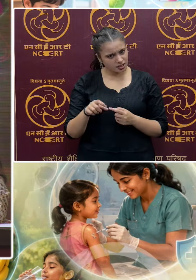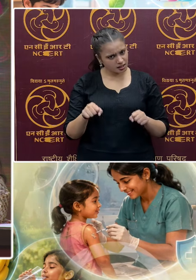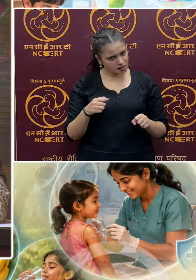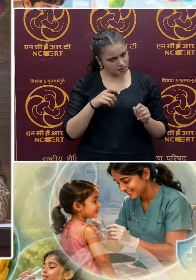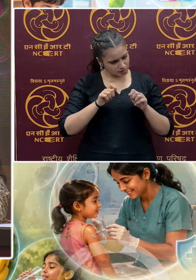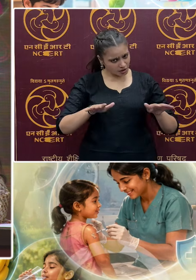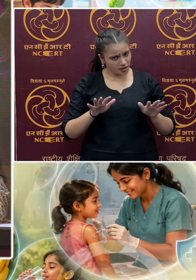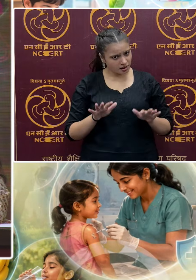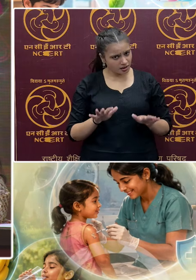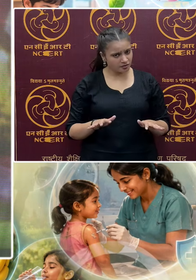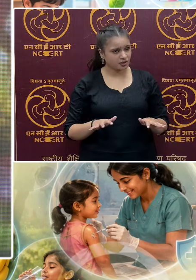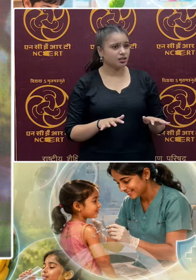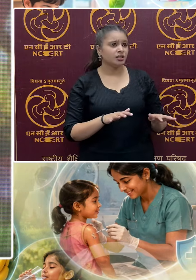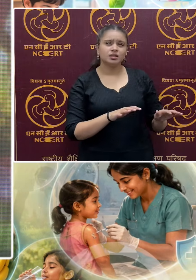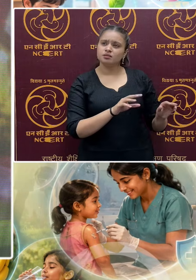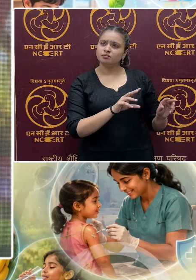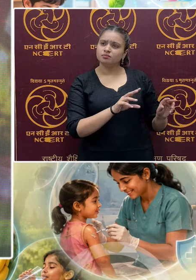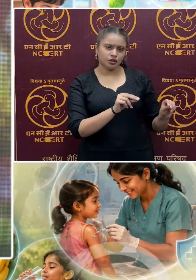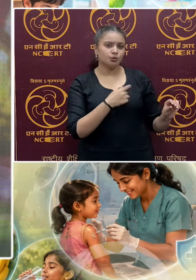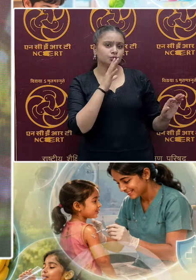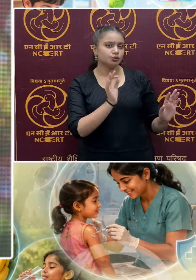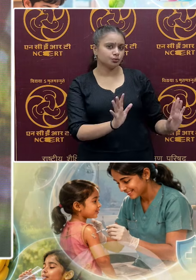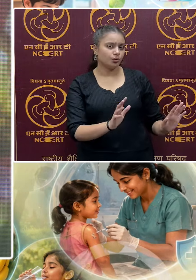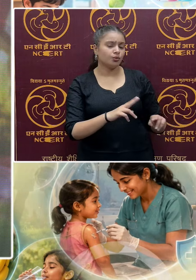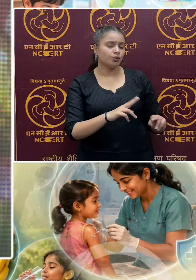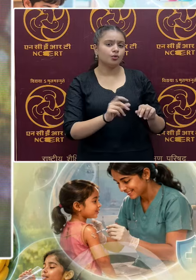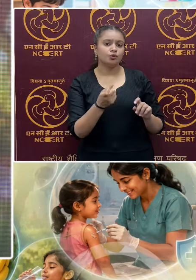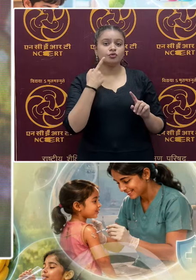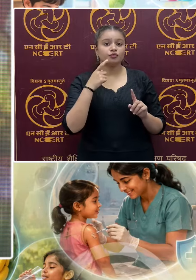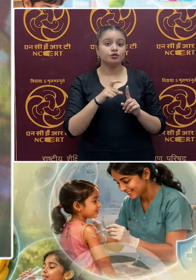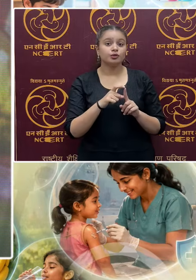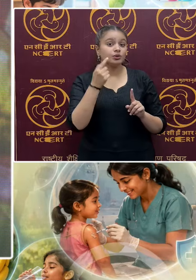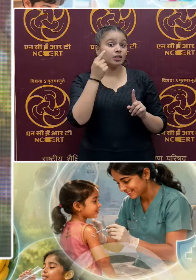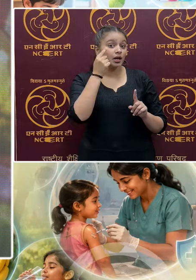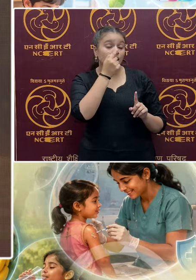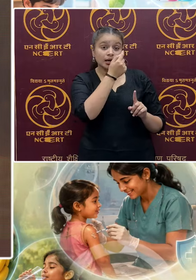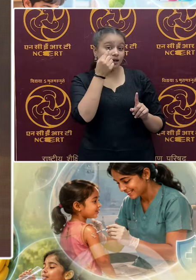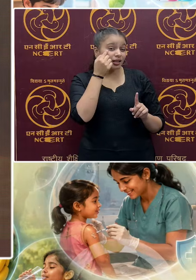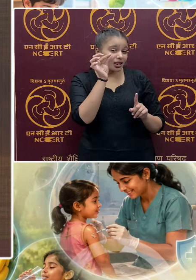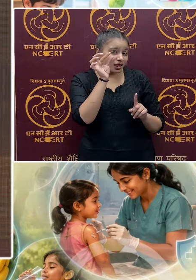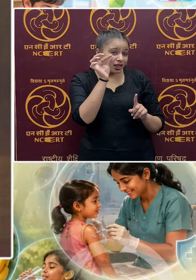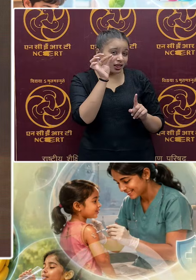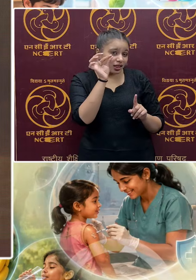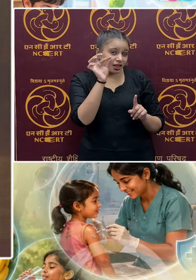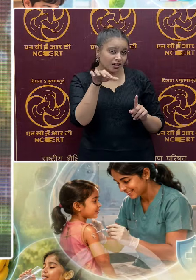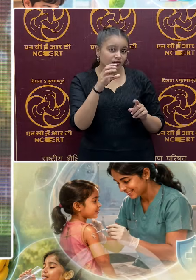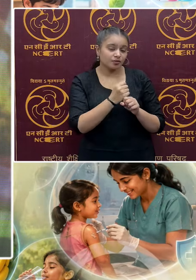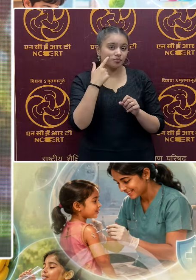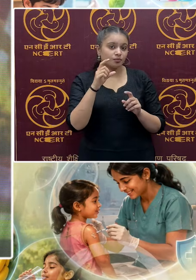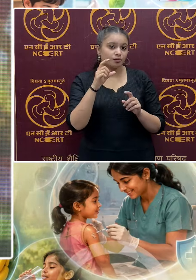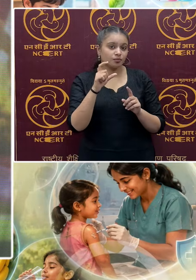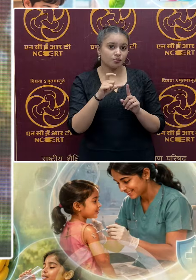communicable? Not really, unless the fluid which comes out of stye, which is a type of a boil,